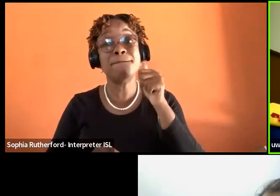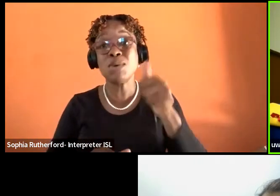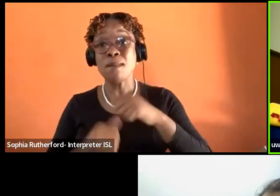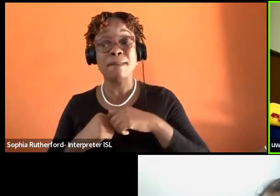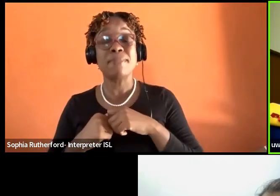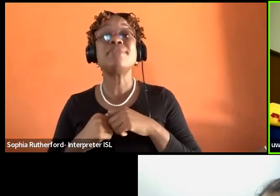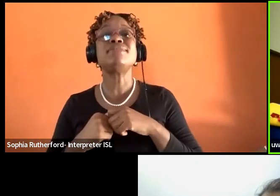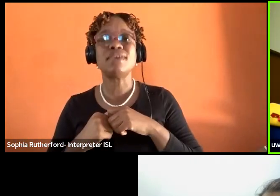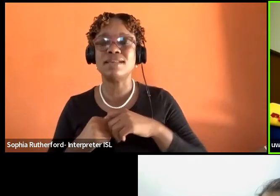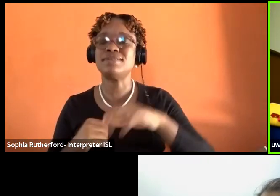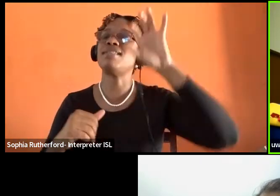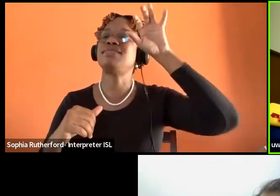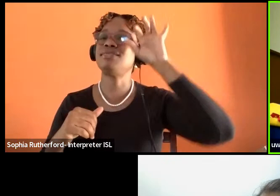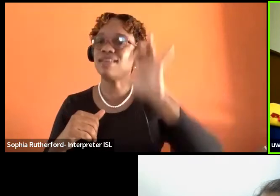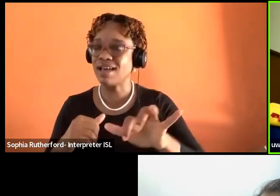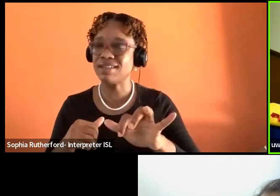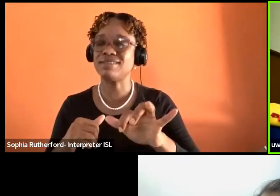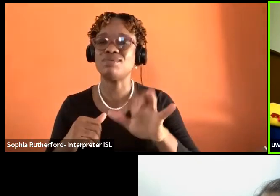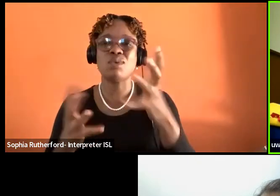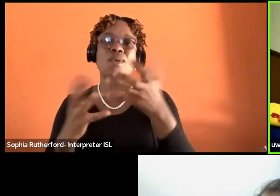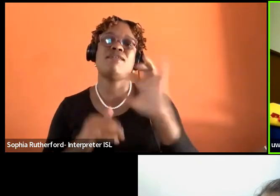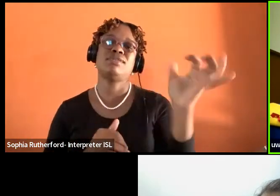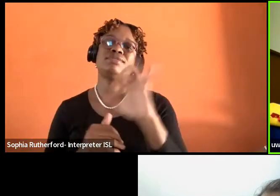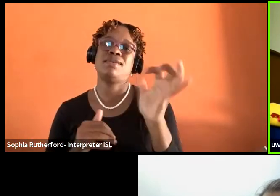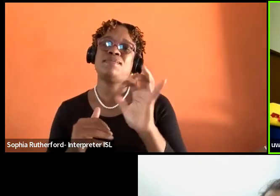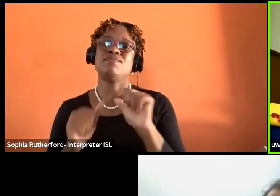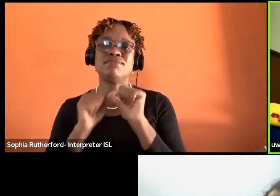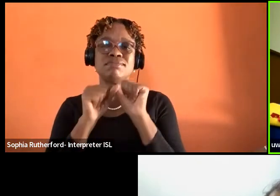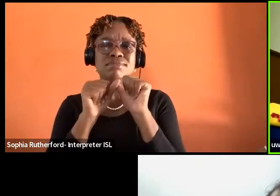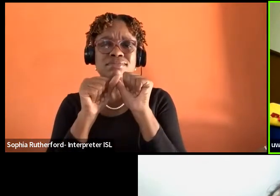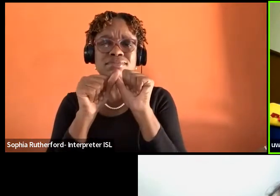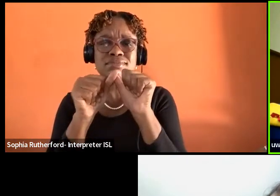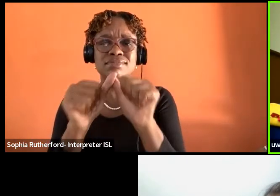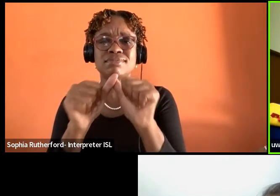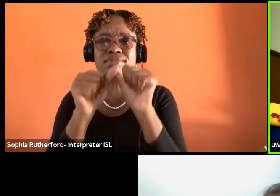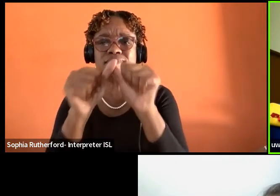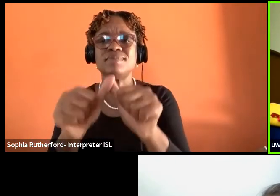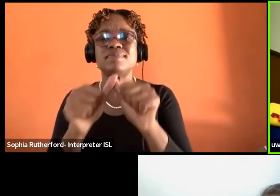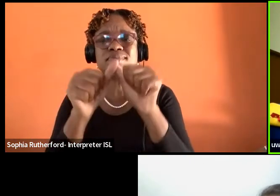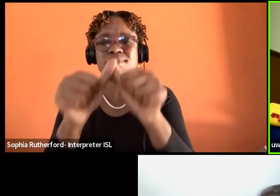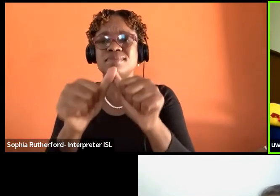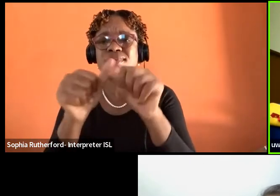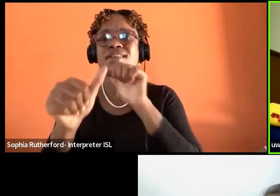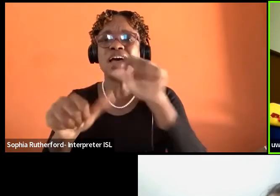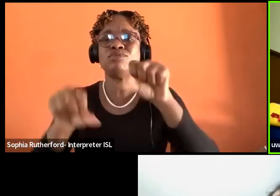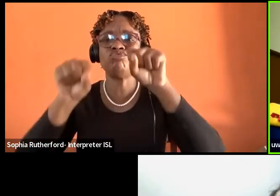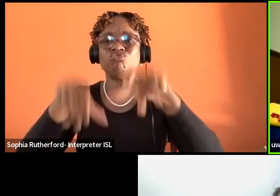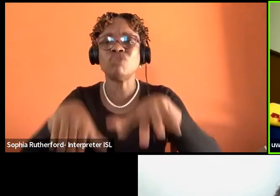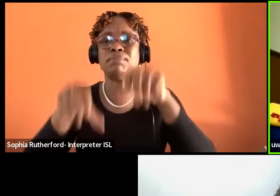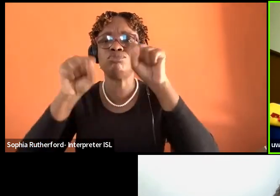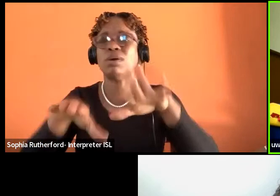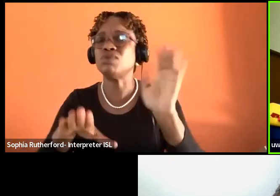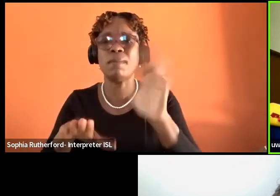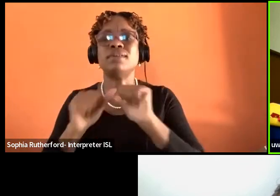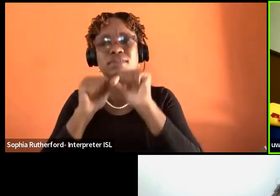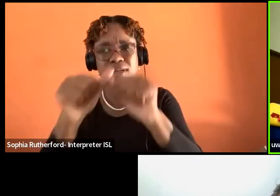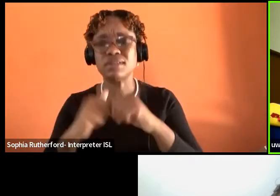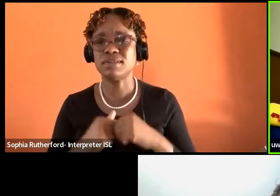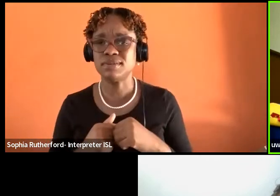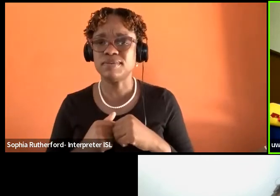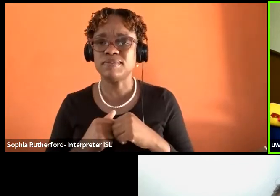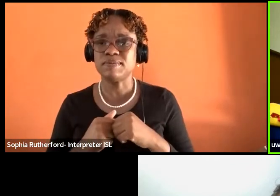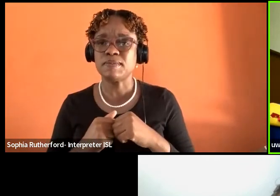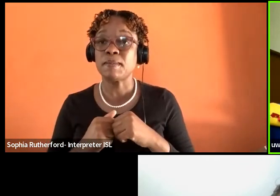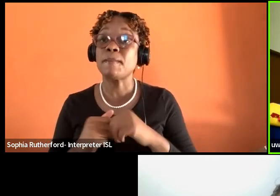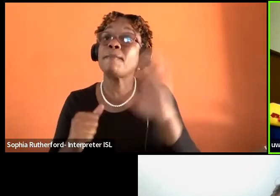that is sustained over a period of time that is needed. And then you're going to have the